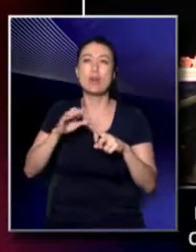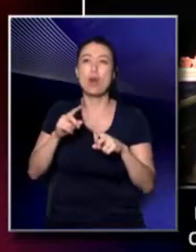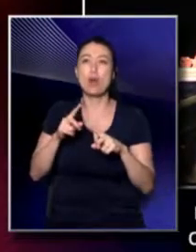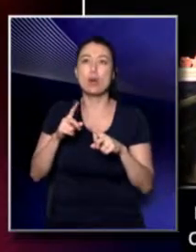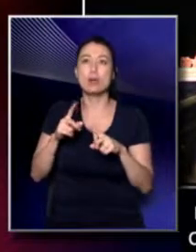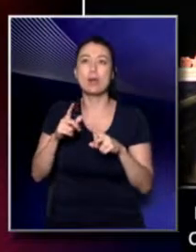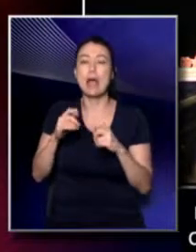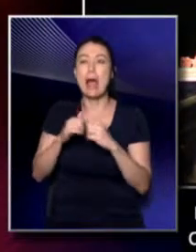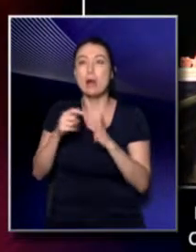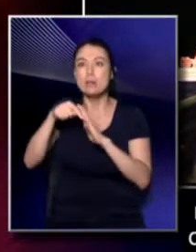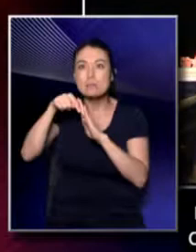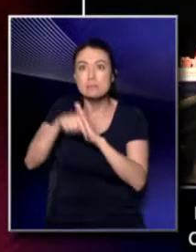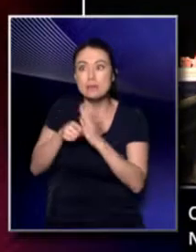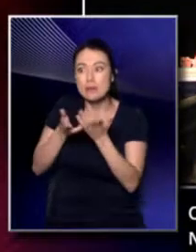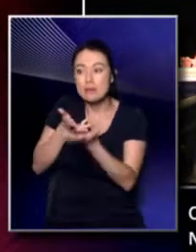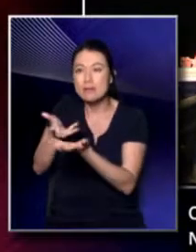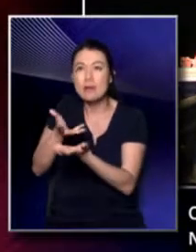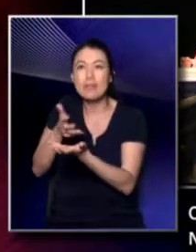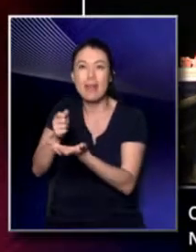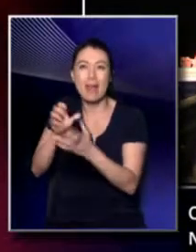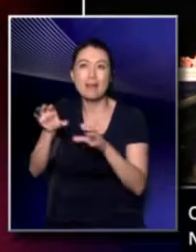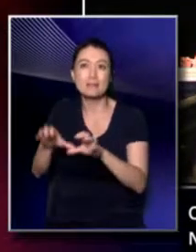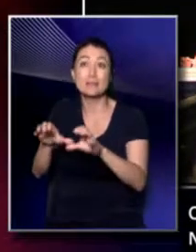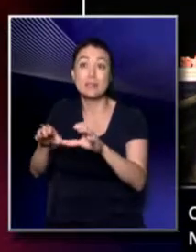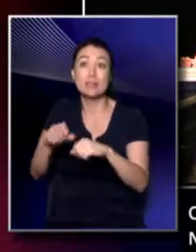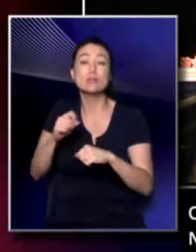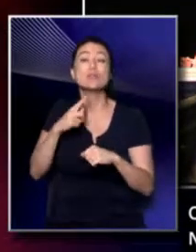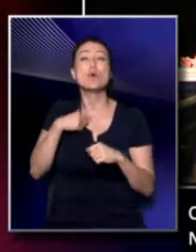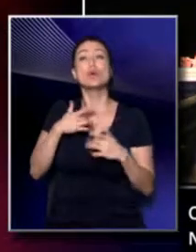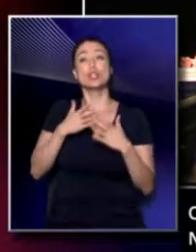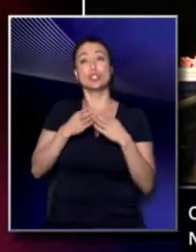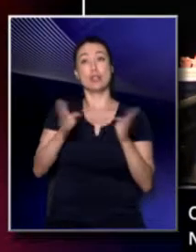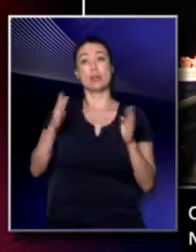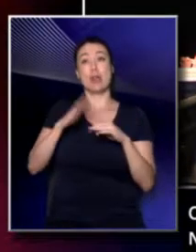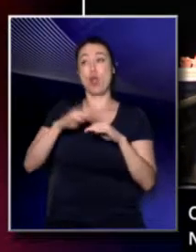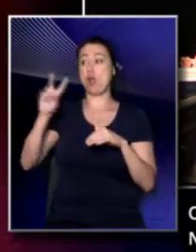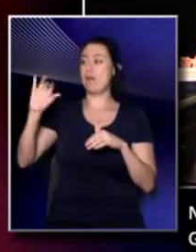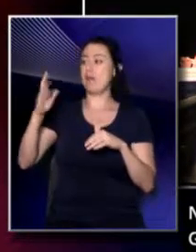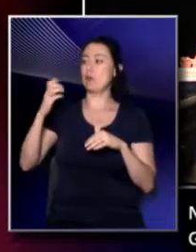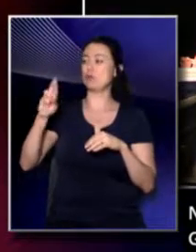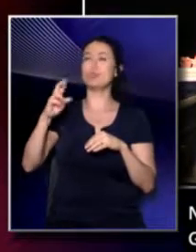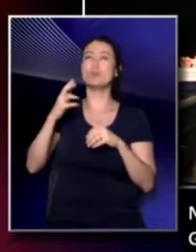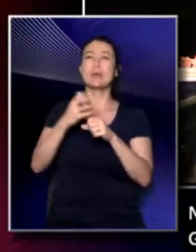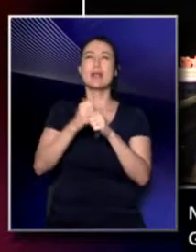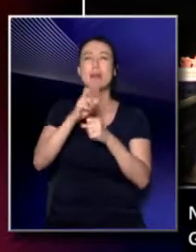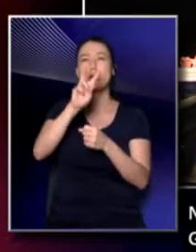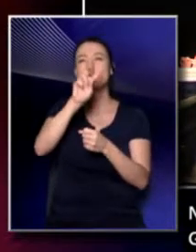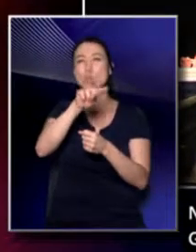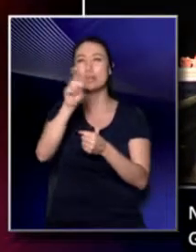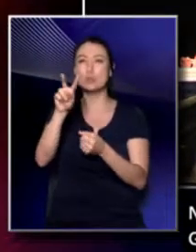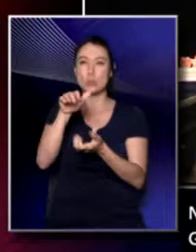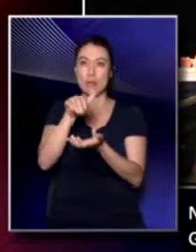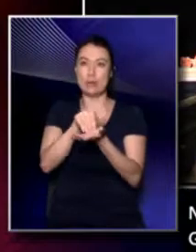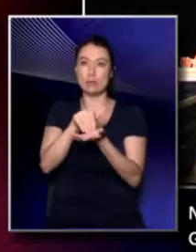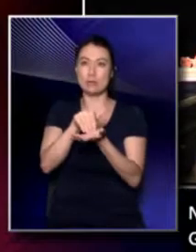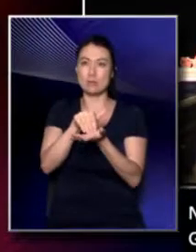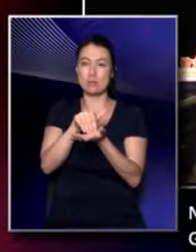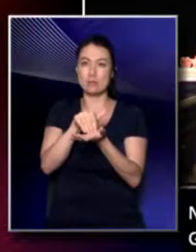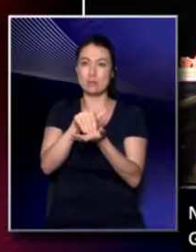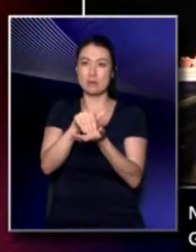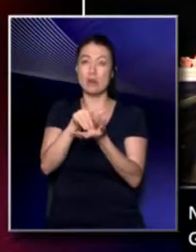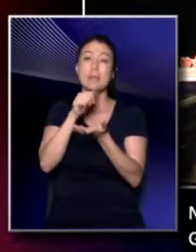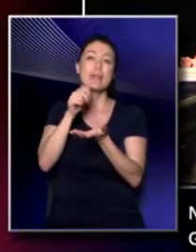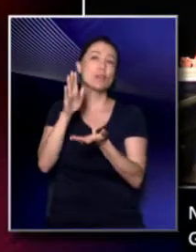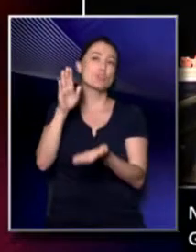activity. Now, generally on a voucher, we get about a little over, somewhere around $22,000, but there's a